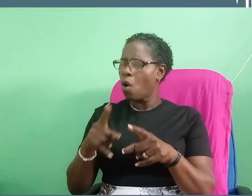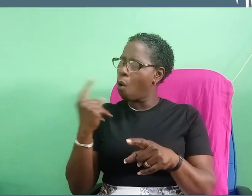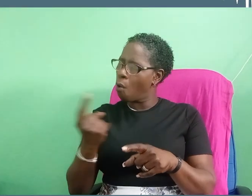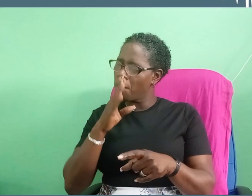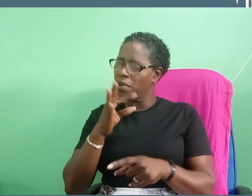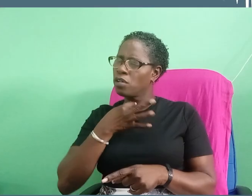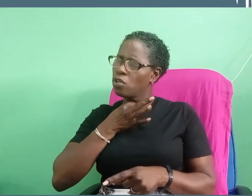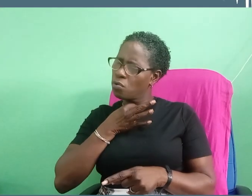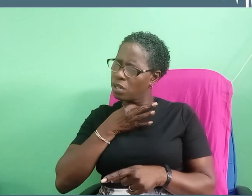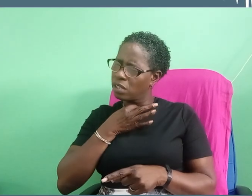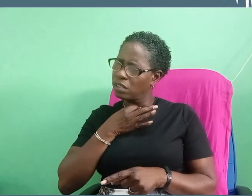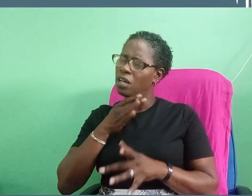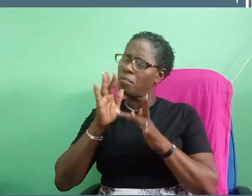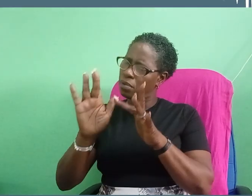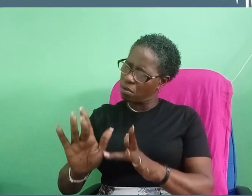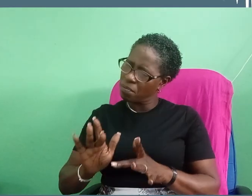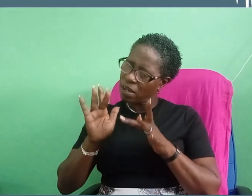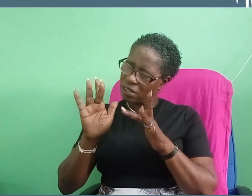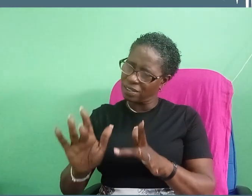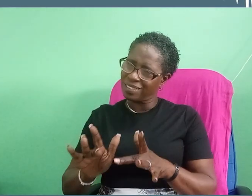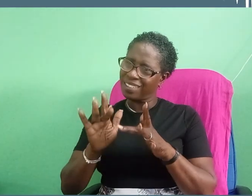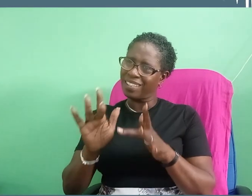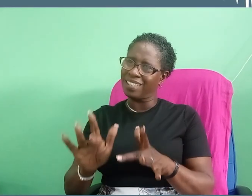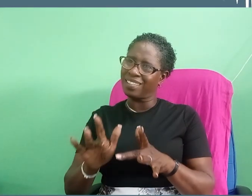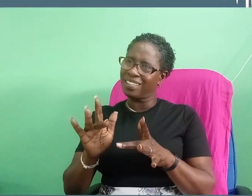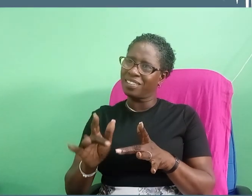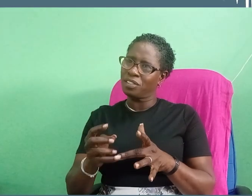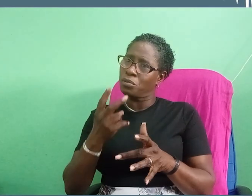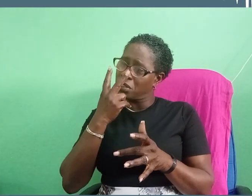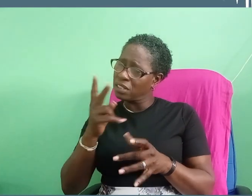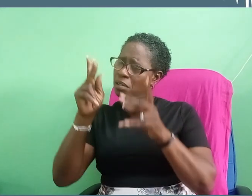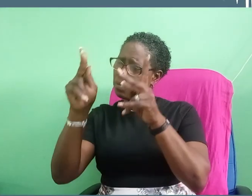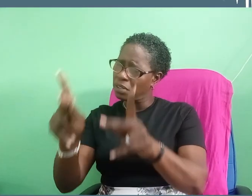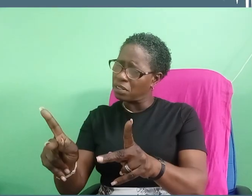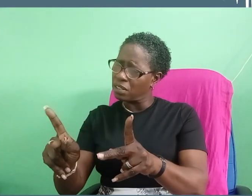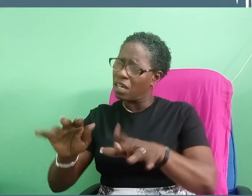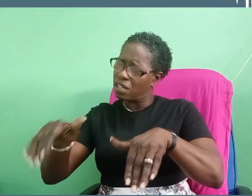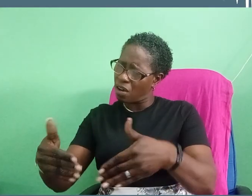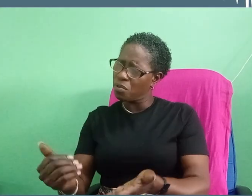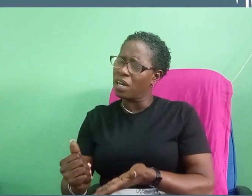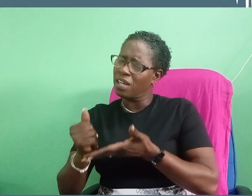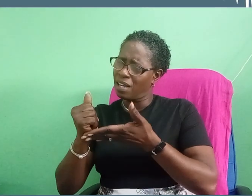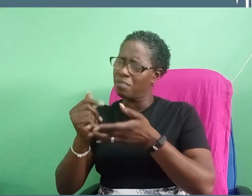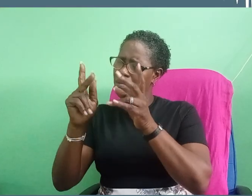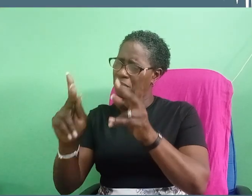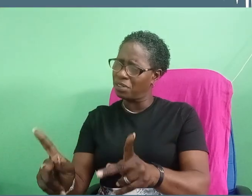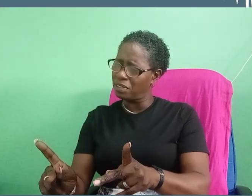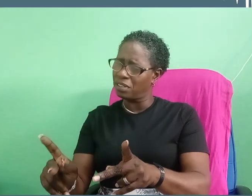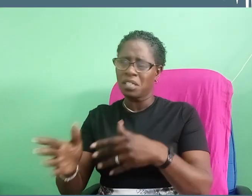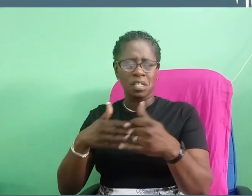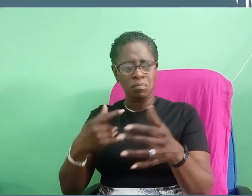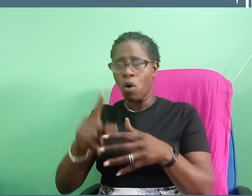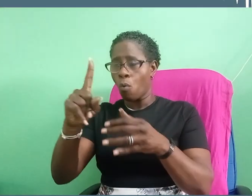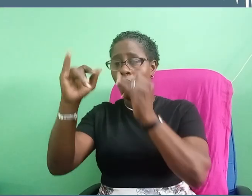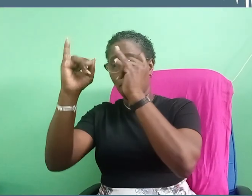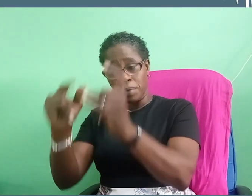and compassion so that we can actually see the people in front of us that we're working with, whether that's like our individual clients